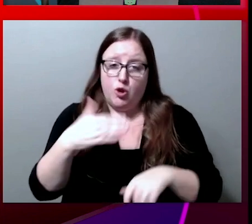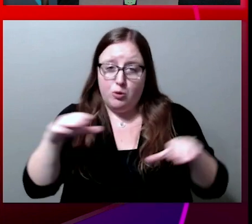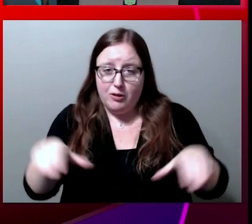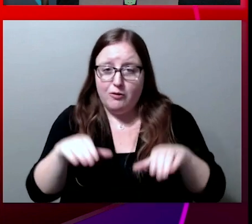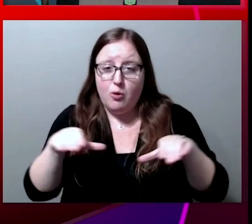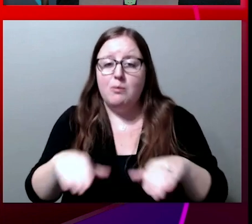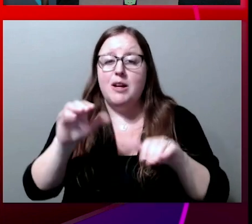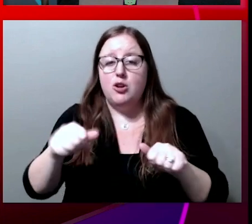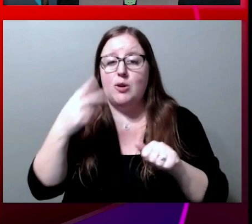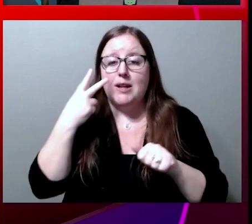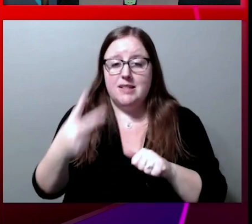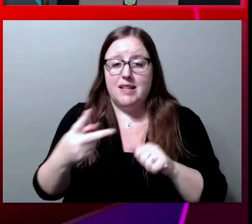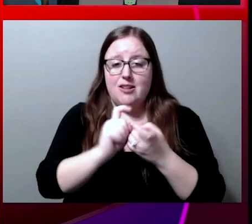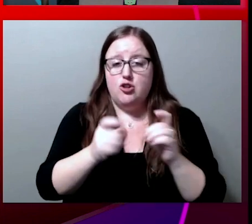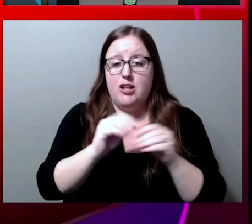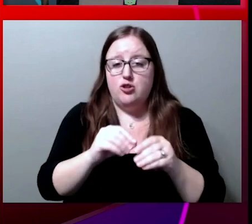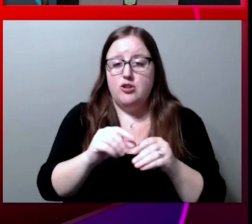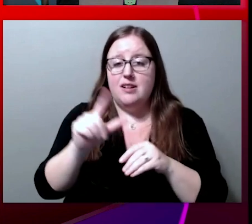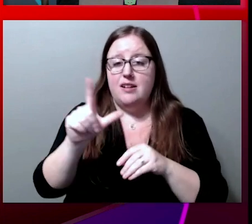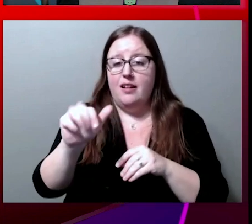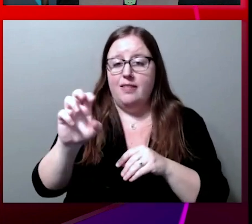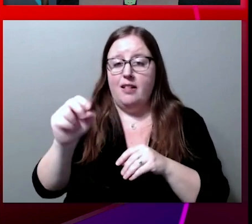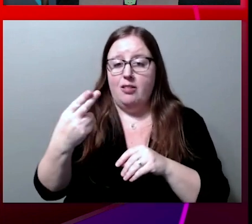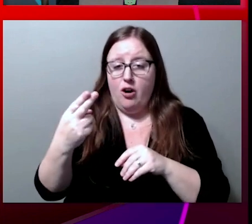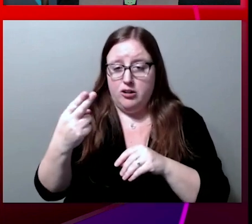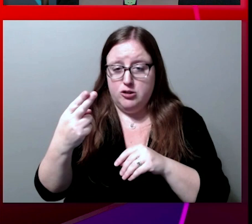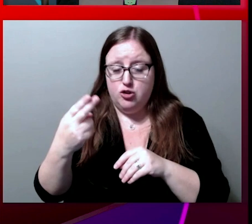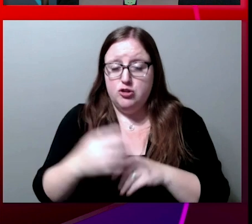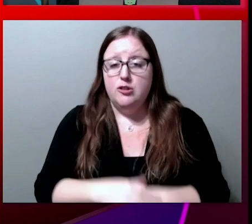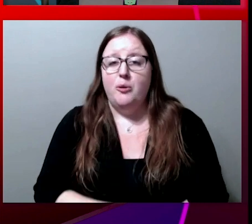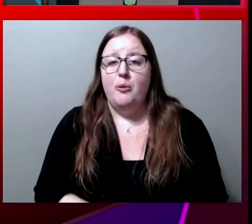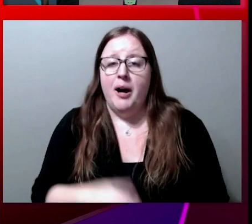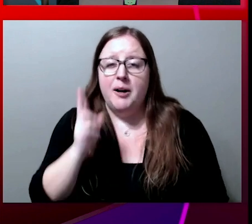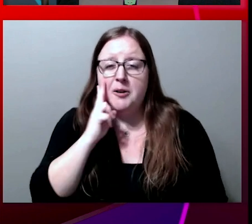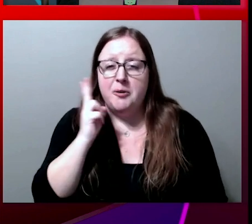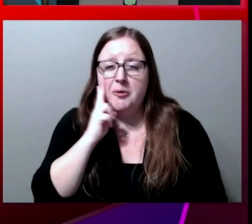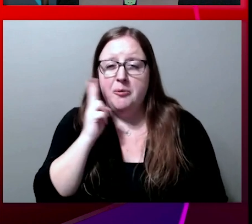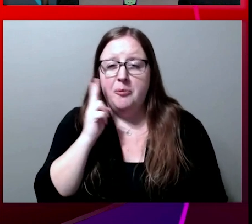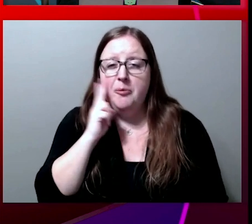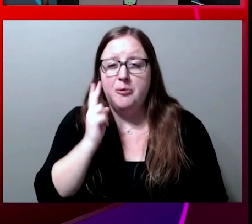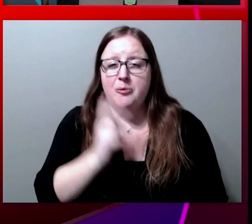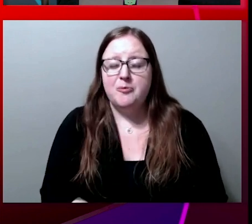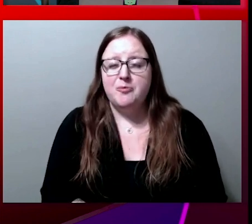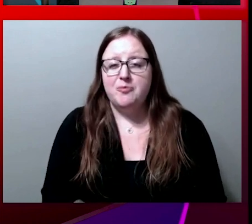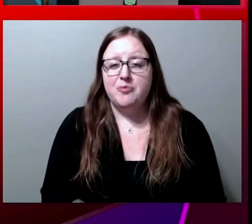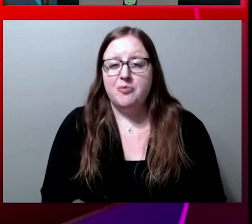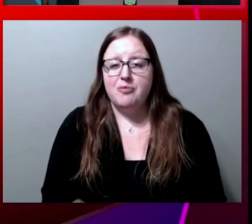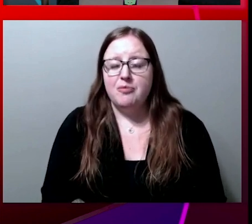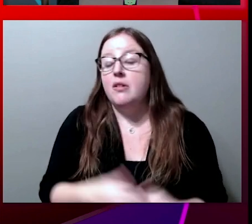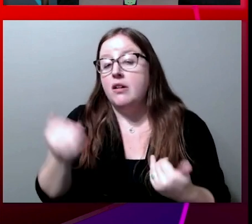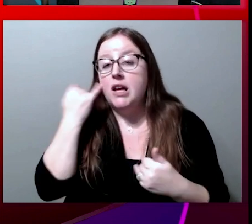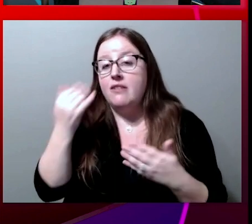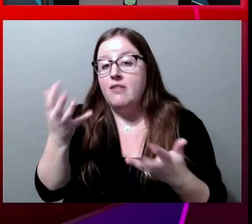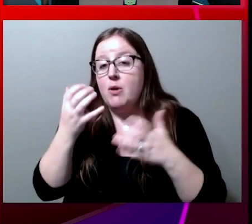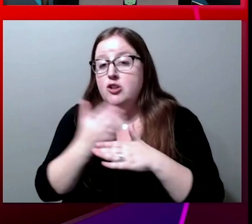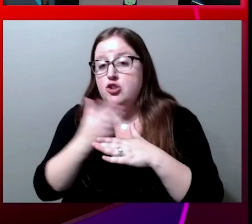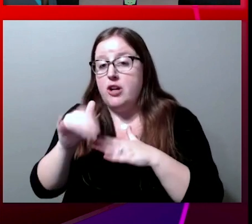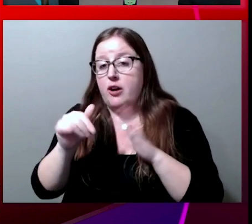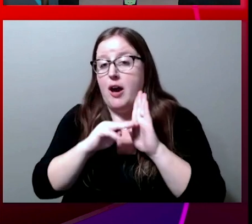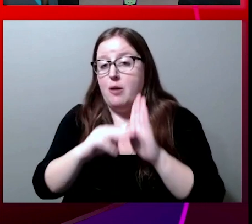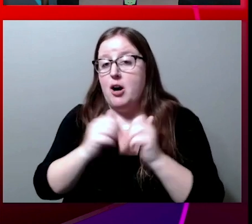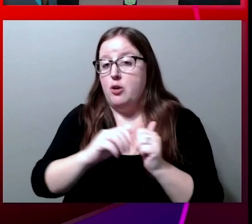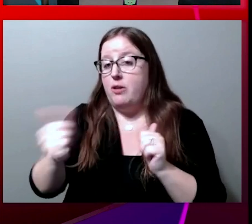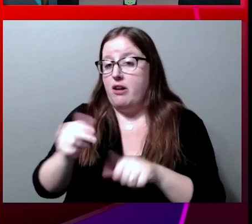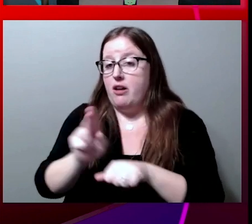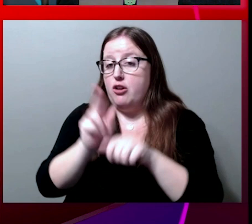jobs in the launch dataset here. And let's see this model. Now let's say I want to share this model with other users